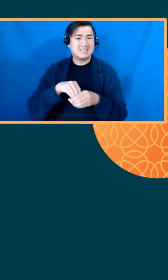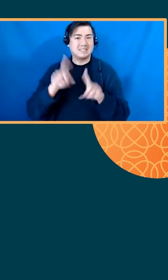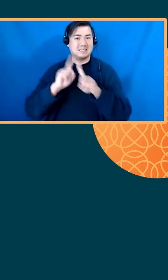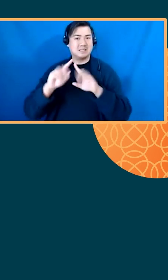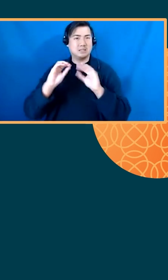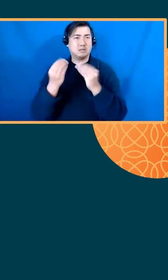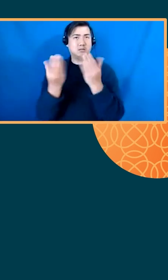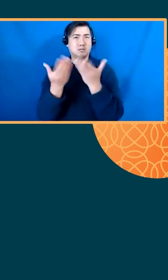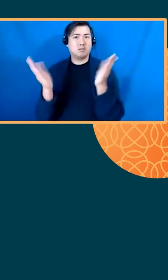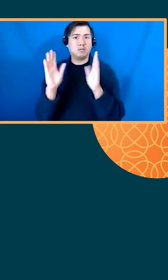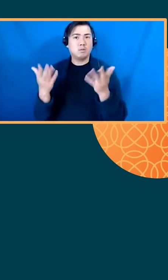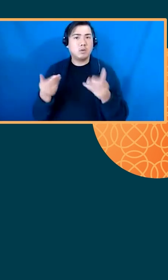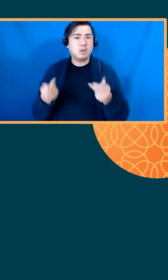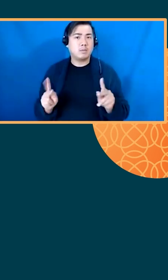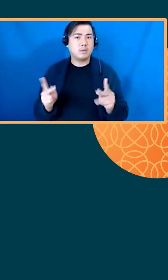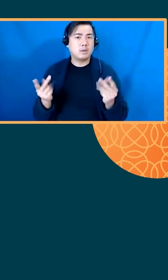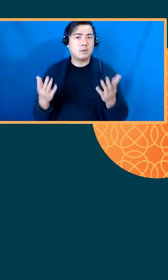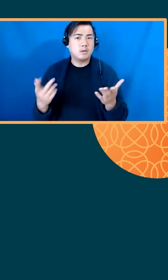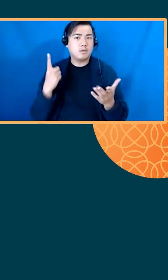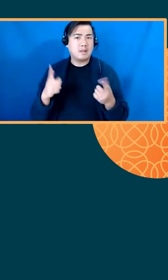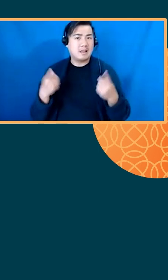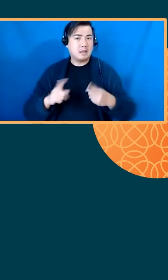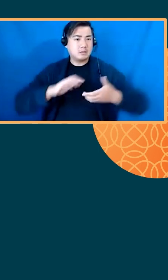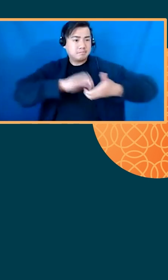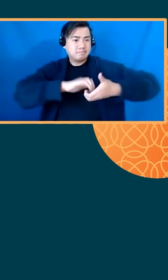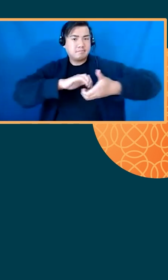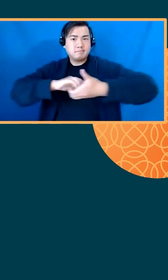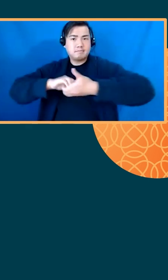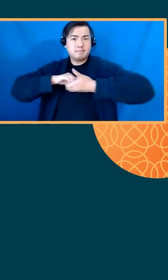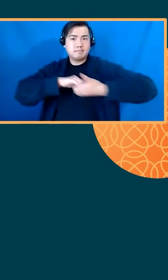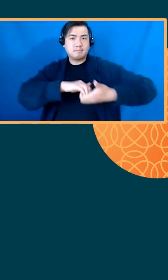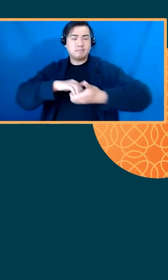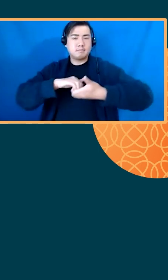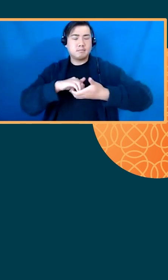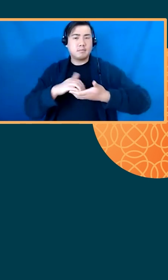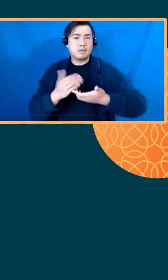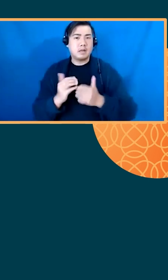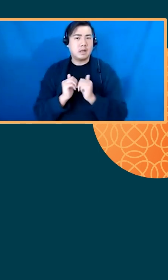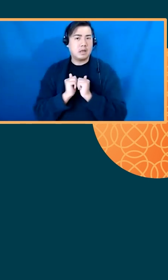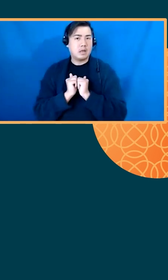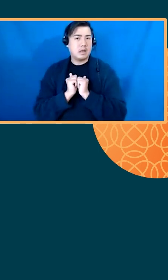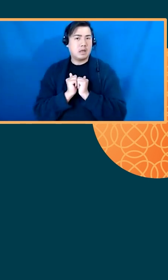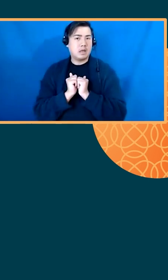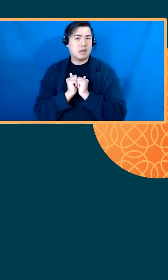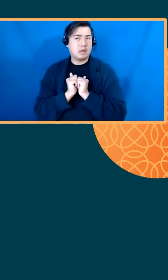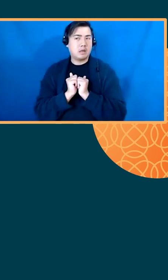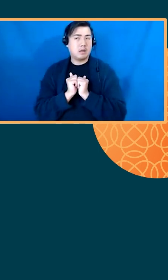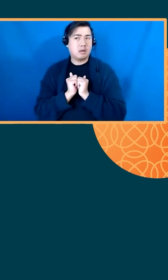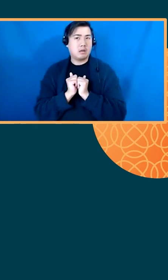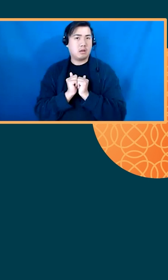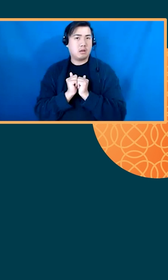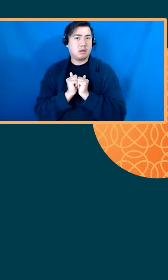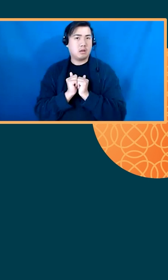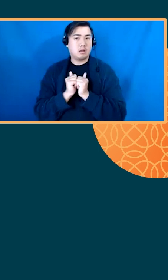is the opportunity there for that solidarity, and how might our still identifying as just